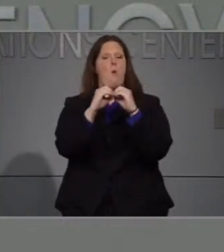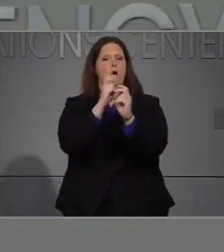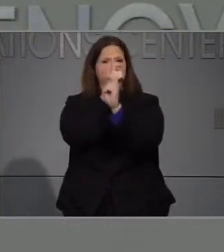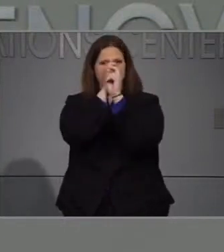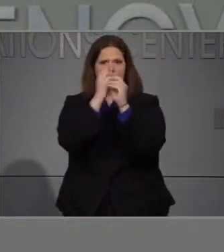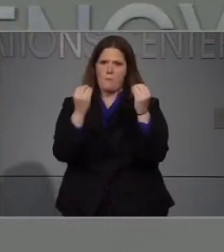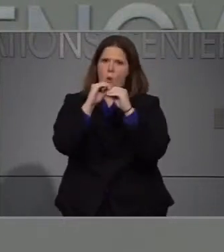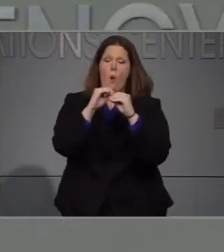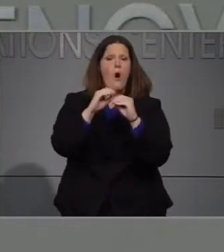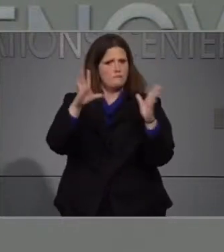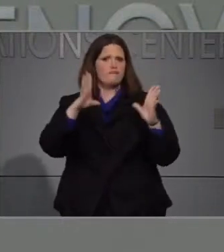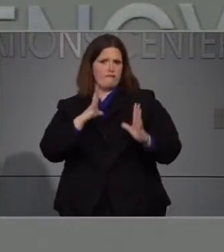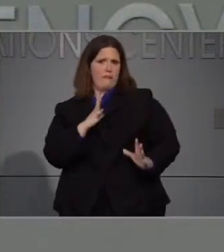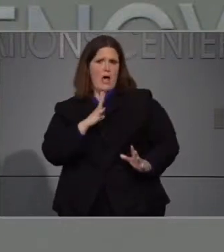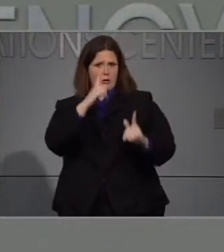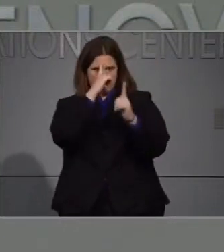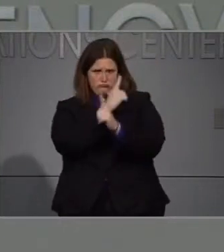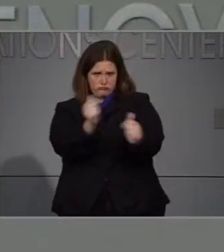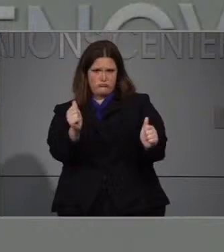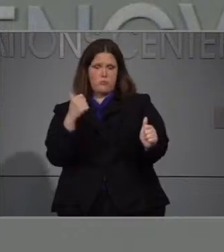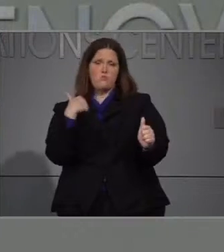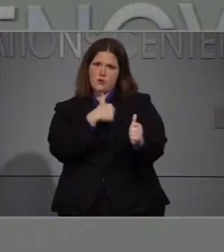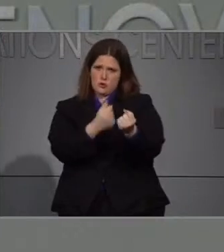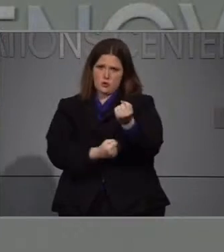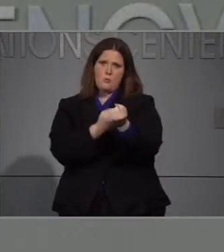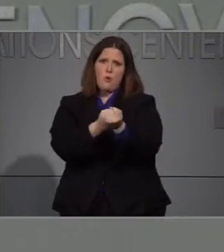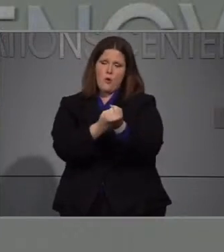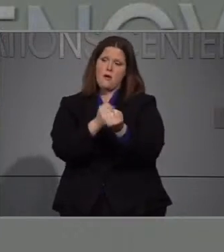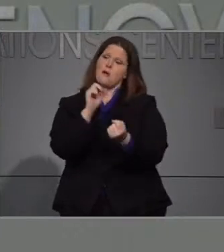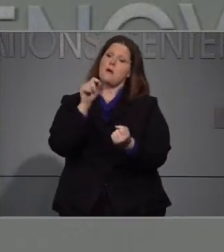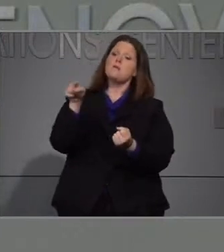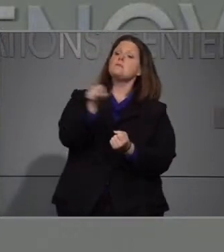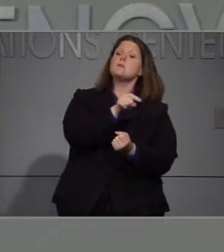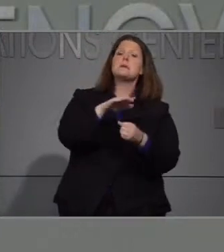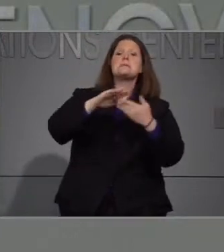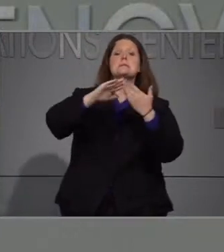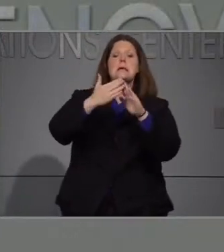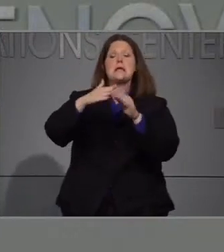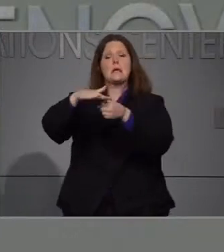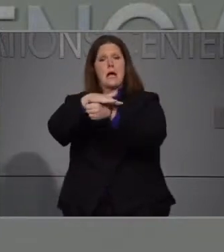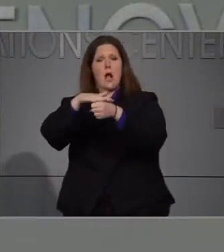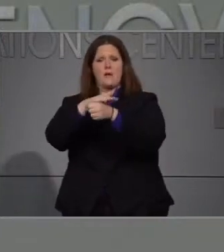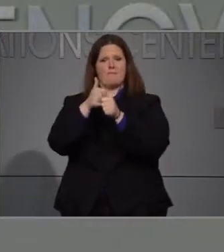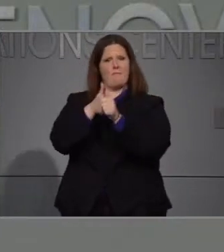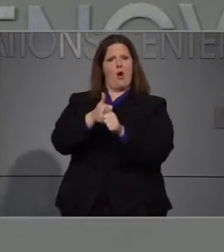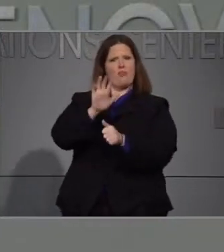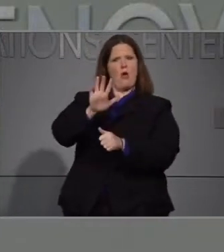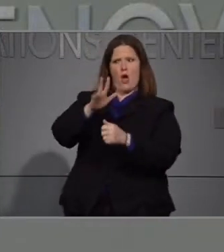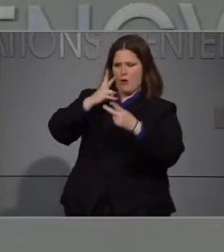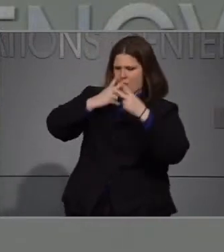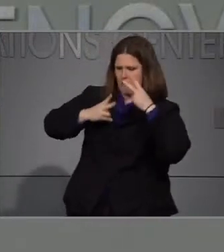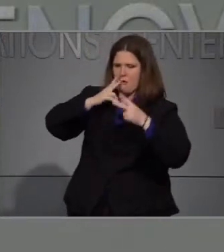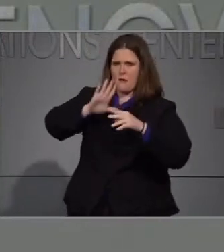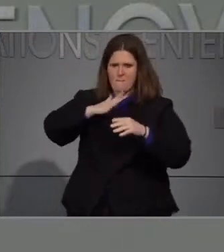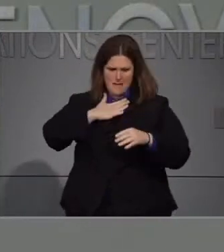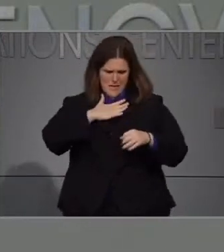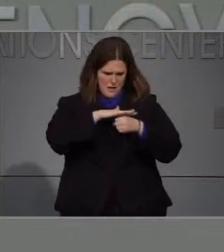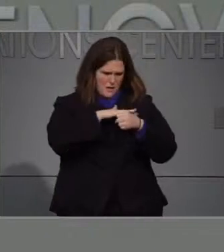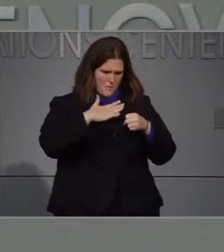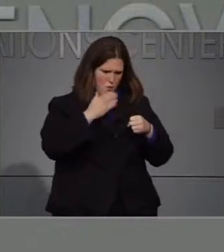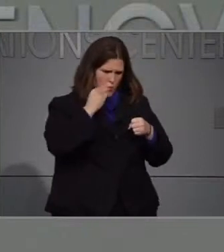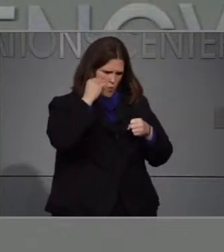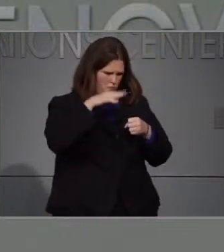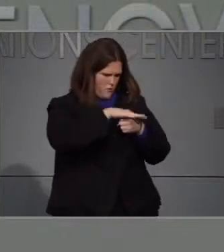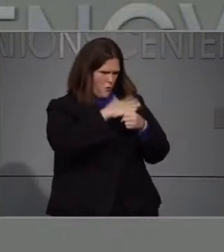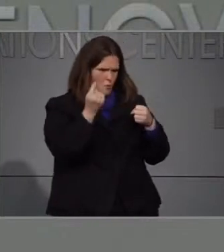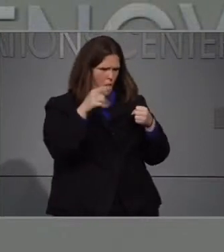that's always something we support because we want them to tailor to what they're seeing in their communities. But we want to set that